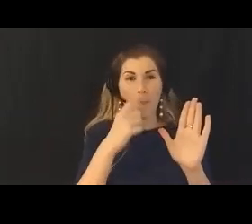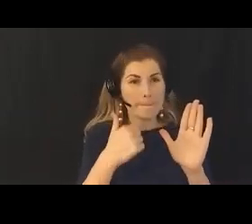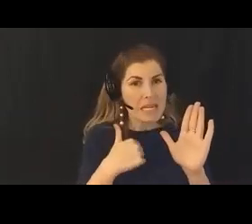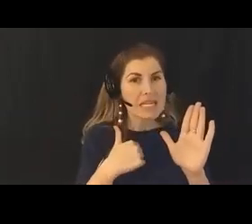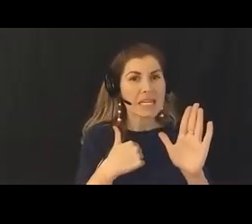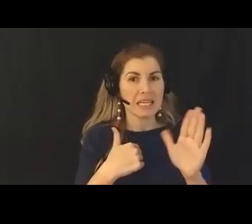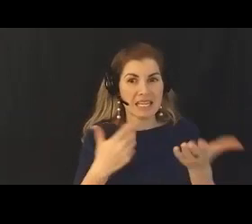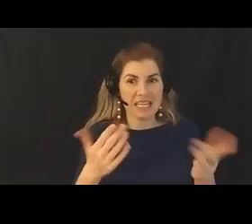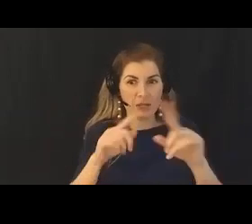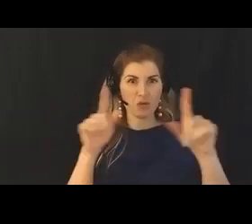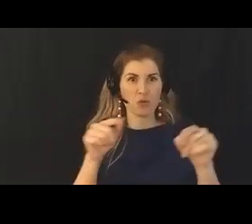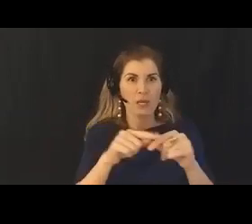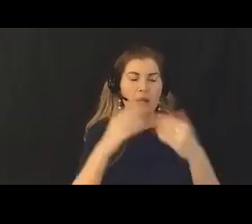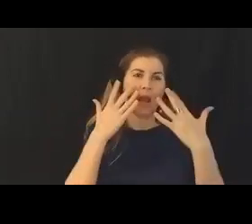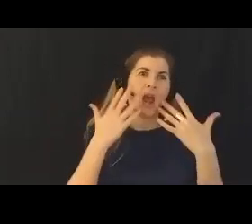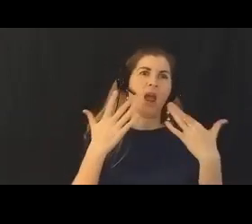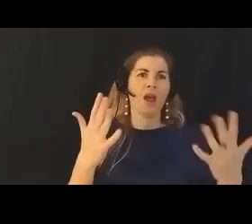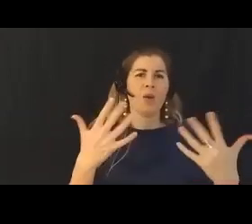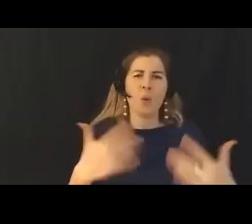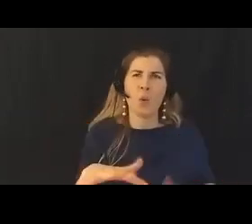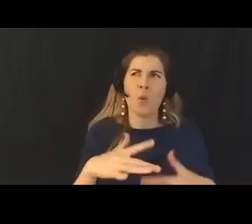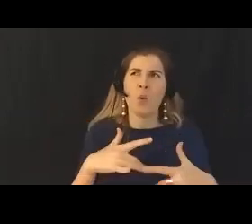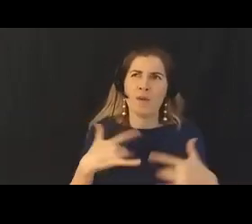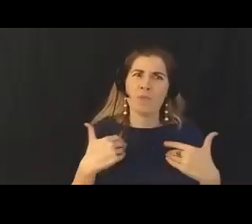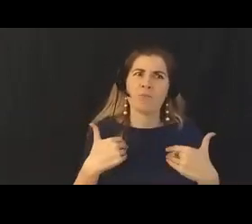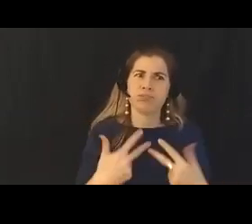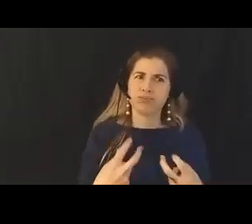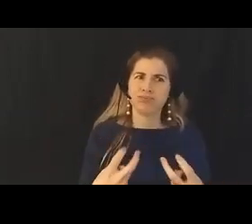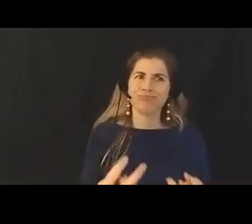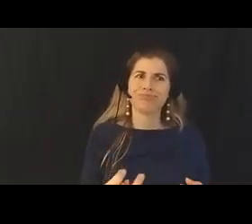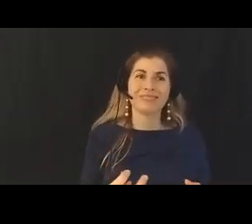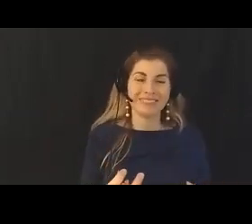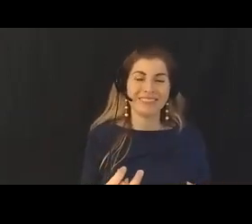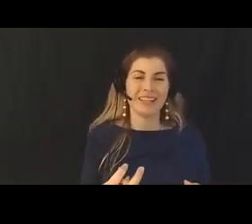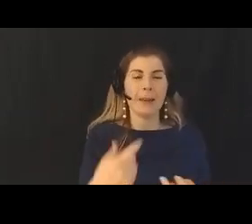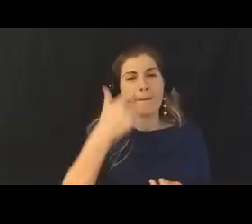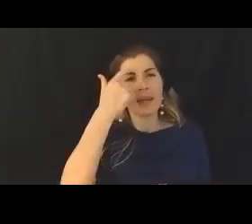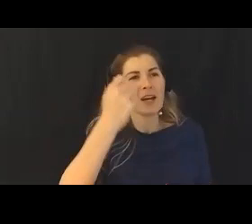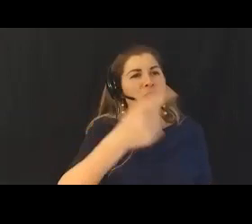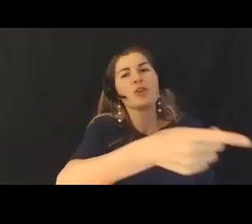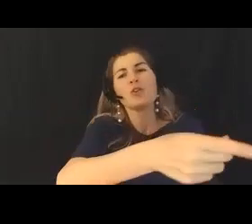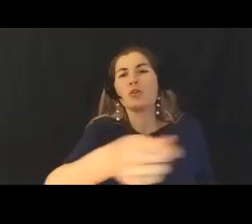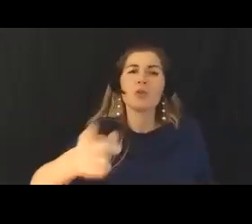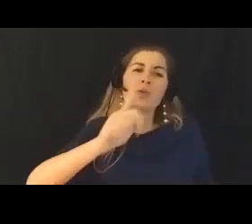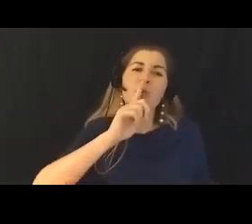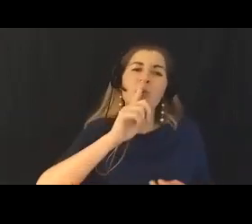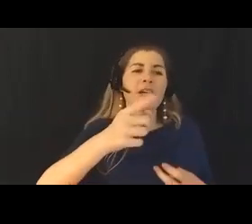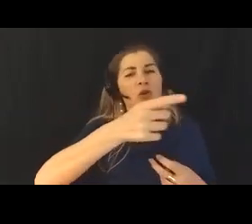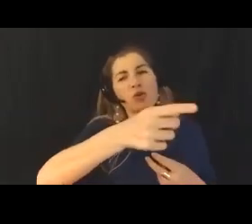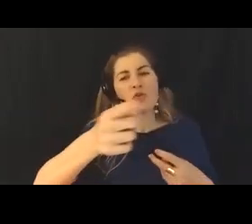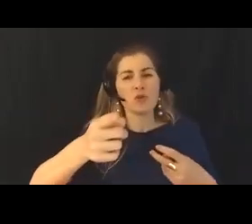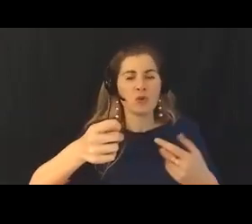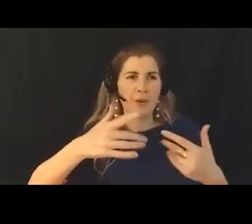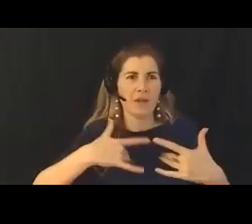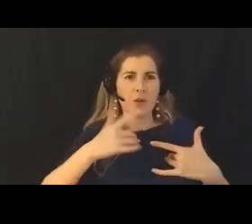on this screen for some reason. And I think that's because you are the one that's really running the ship and controlling everything, and you have to be kind of